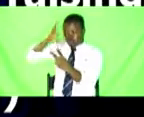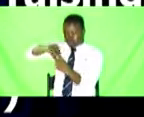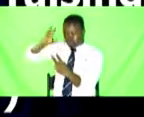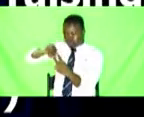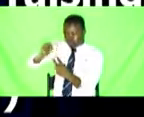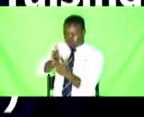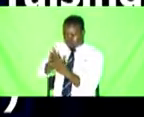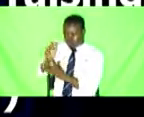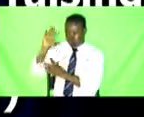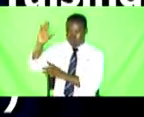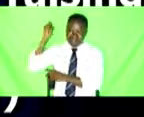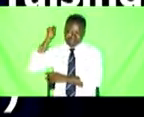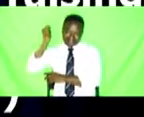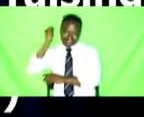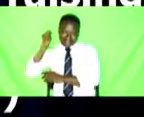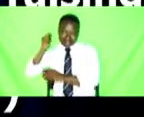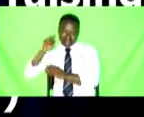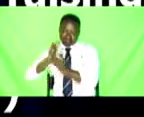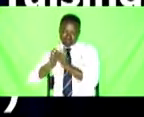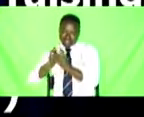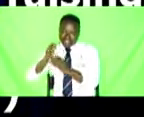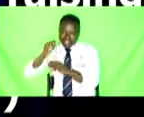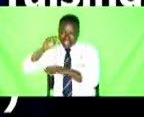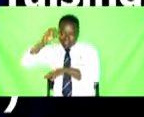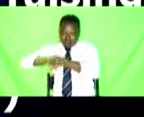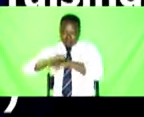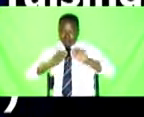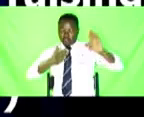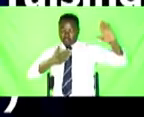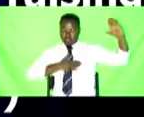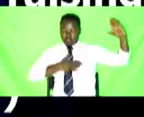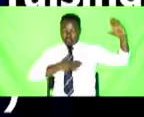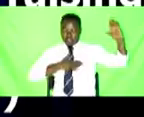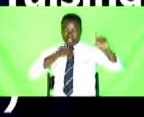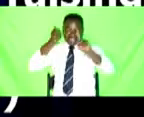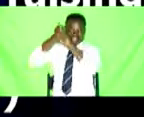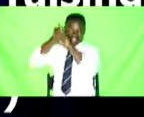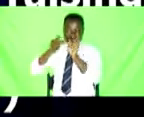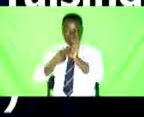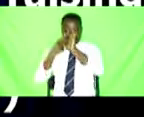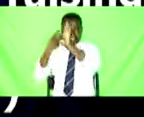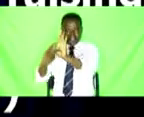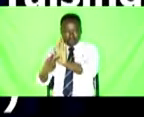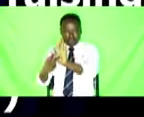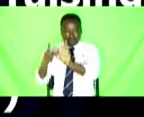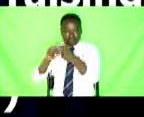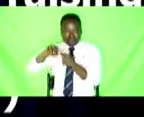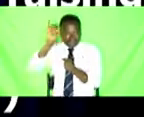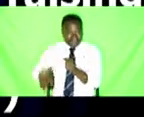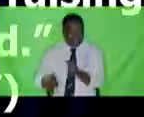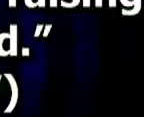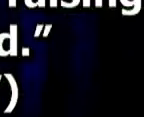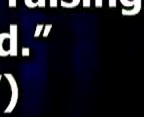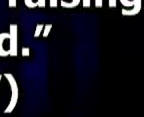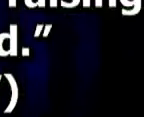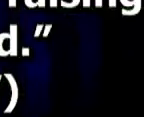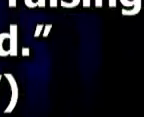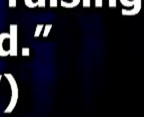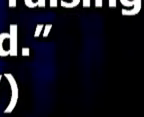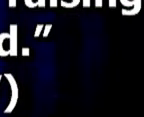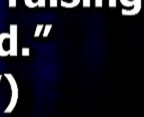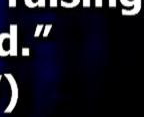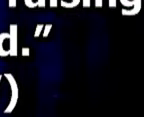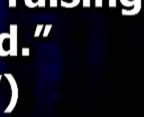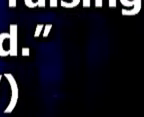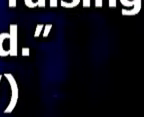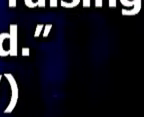his testimony and on oath. He has given proof to this to everyone